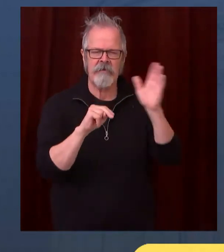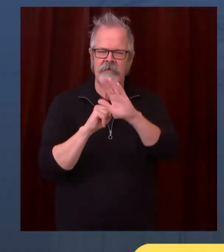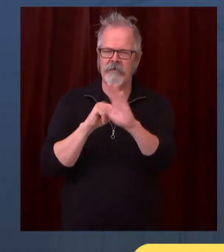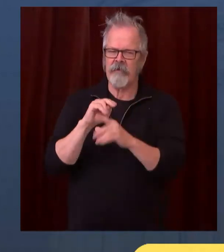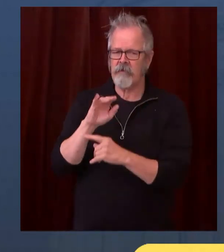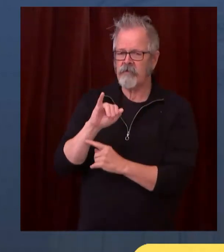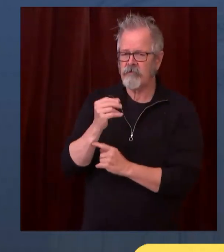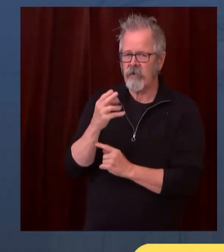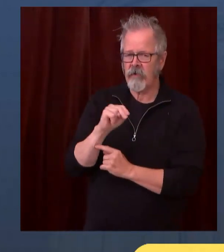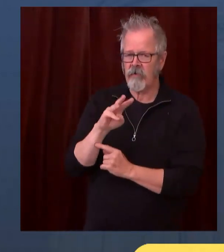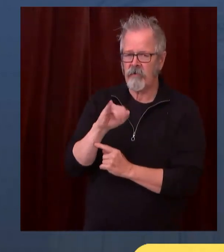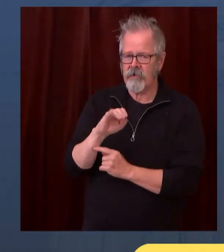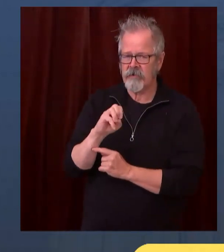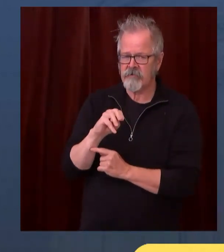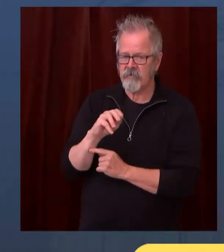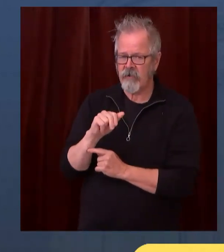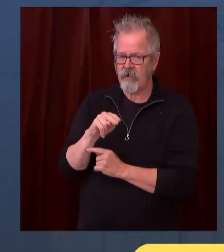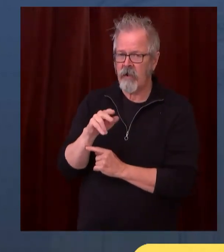Cheryl?